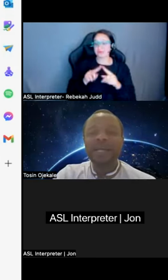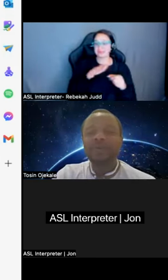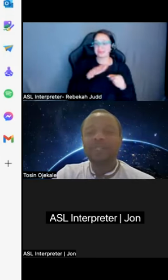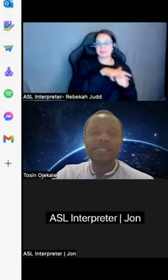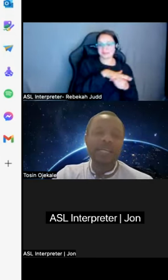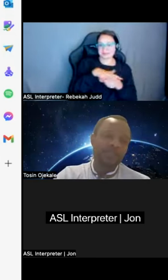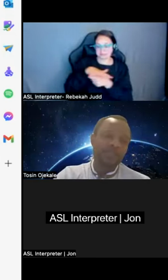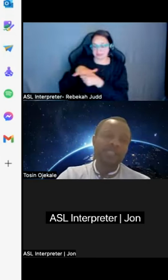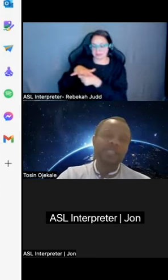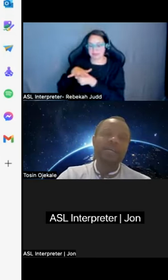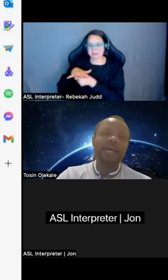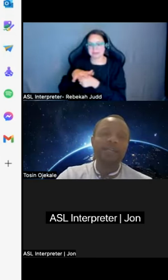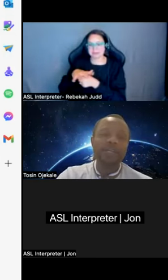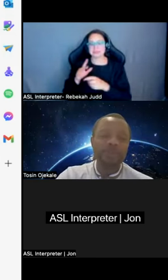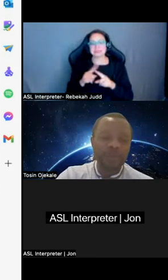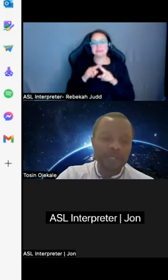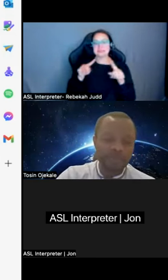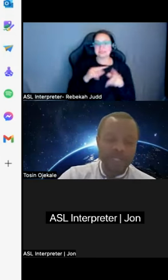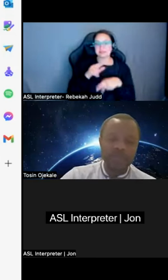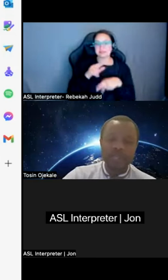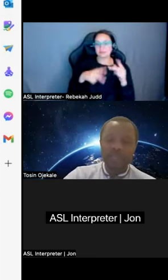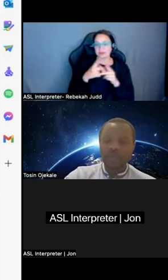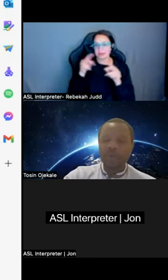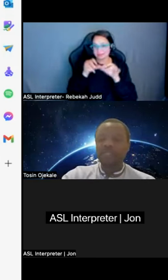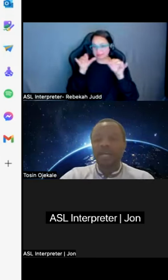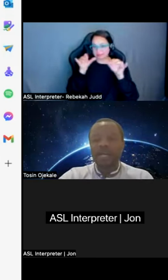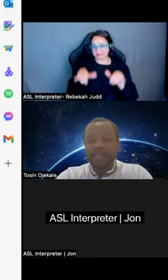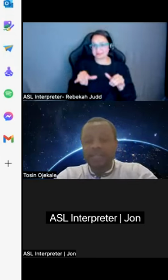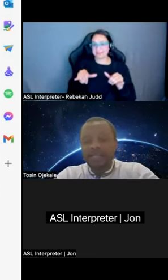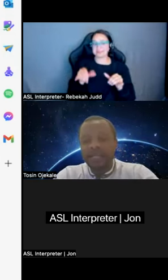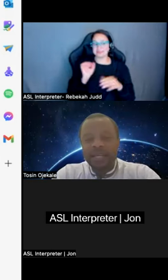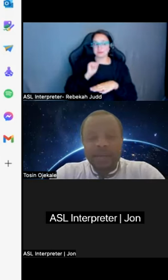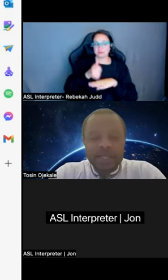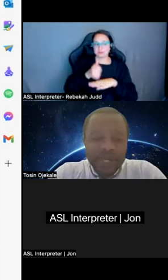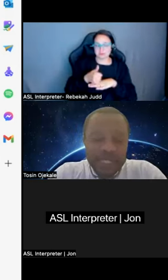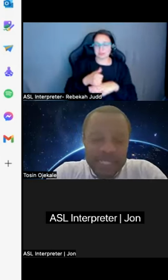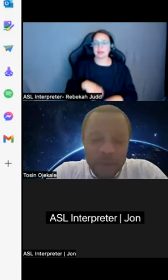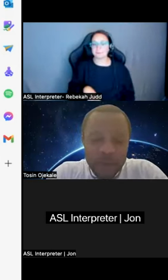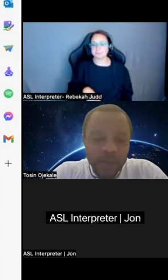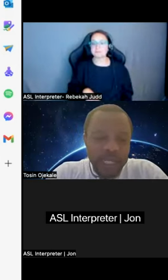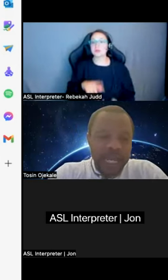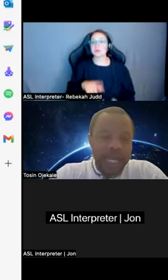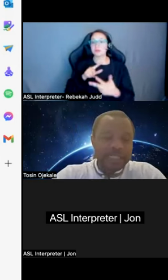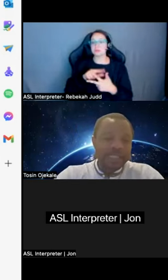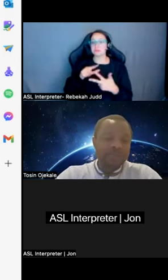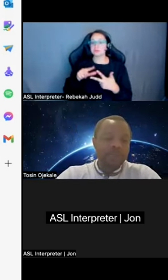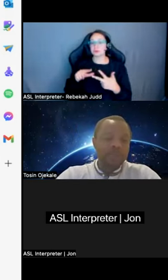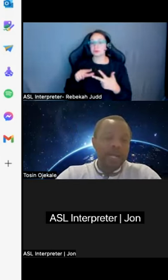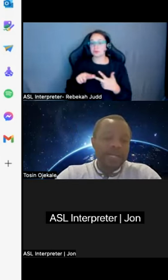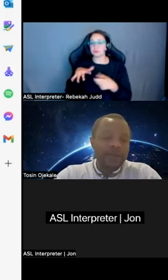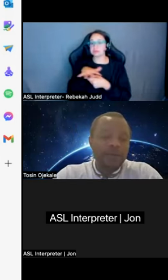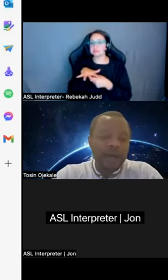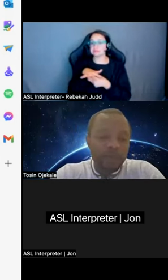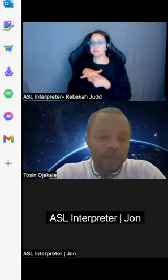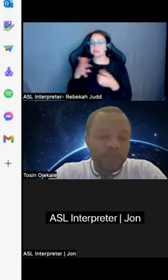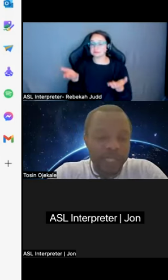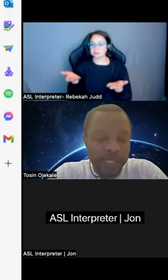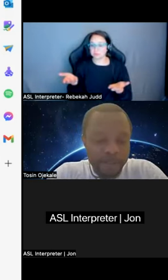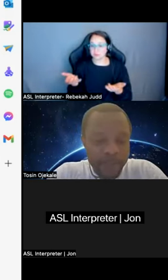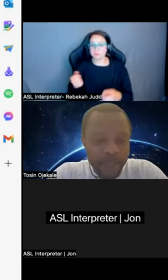different types of detection system that you need to put in place. So the three spaces that we'll be looking at is, we'll look at the